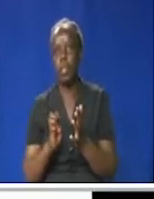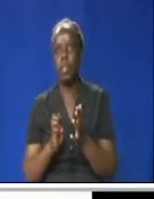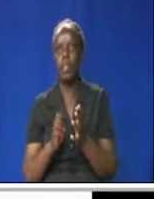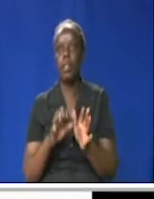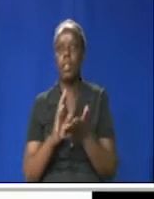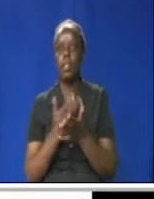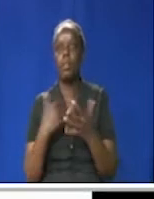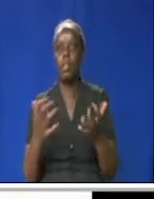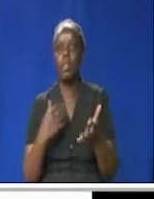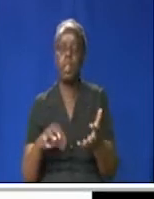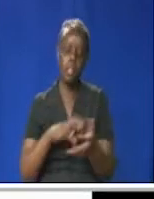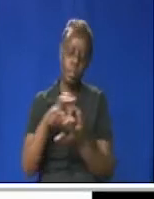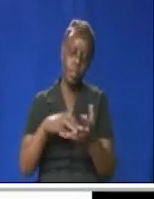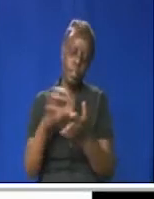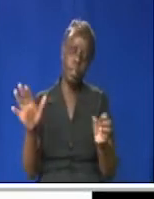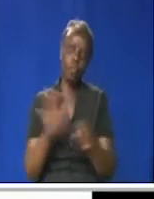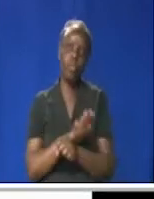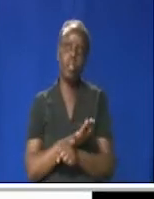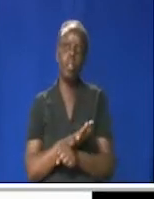substance that dissolves in water.